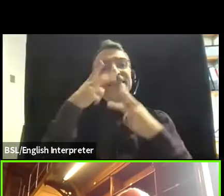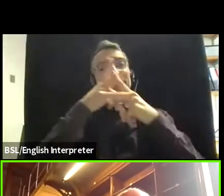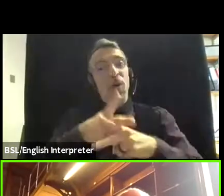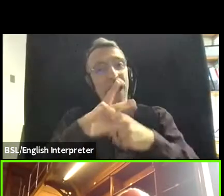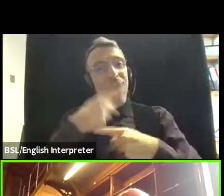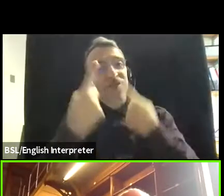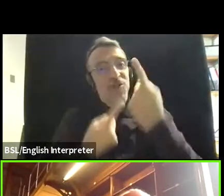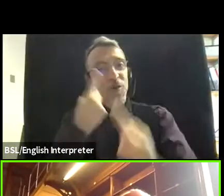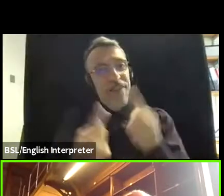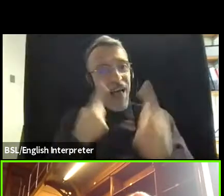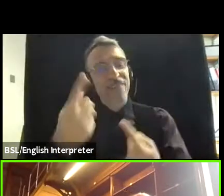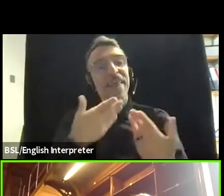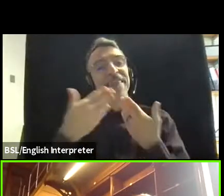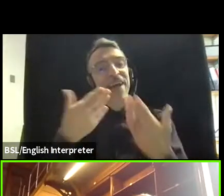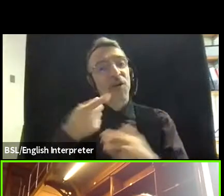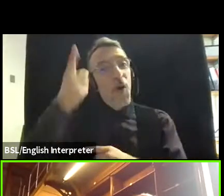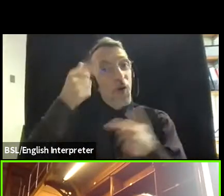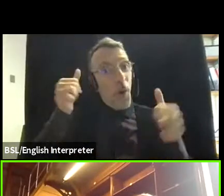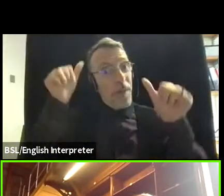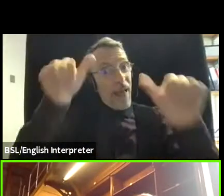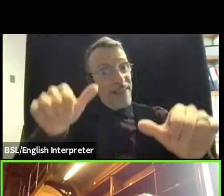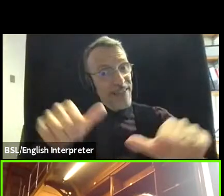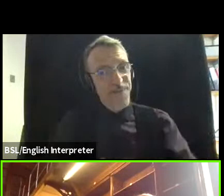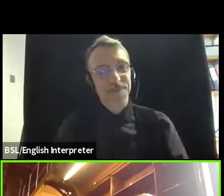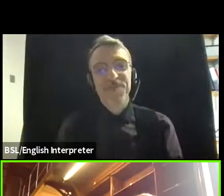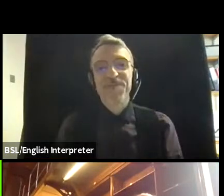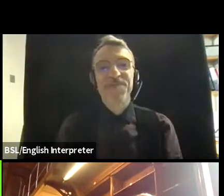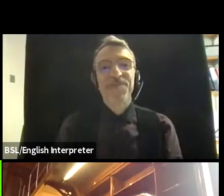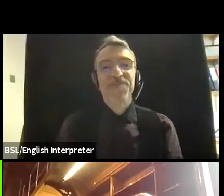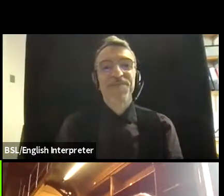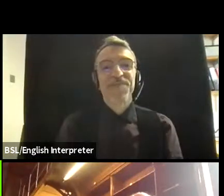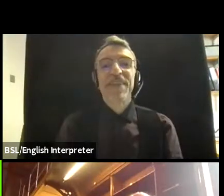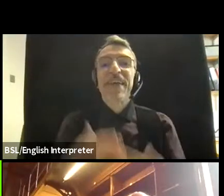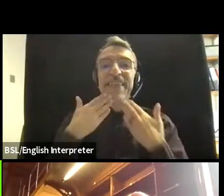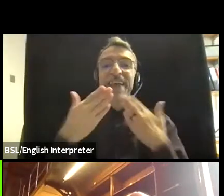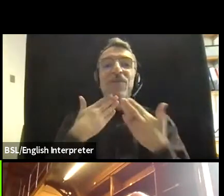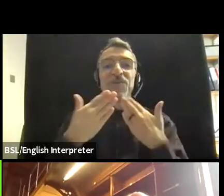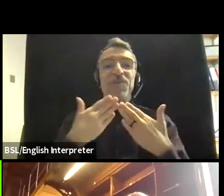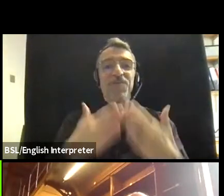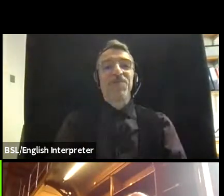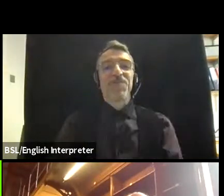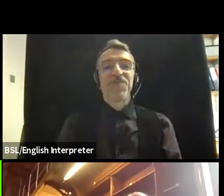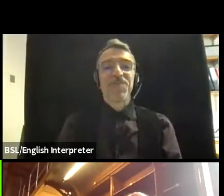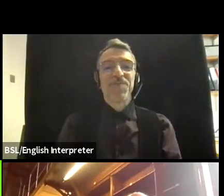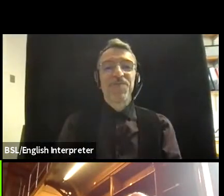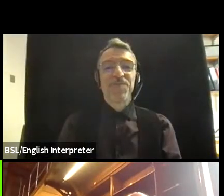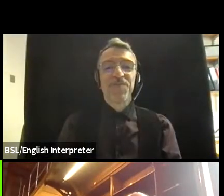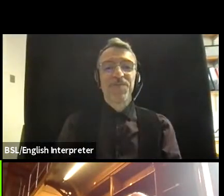much. Bye-bye. Thank you very much. All right.